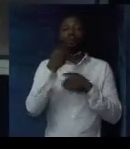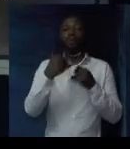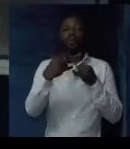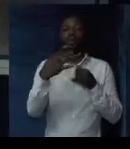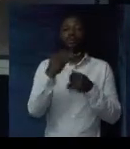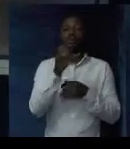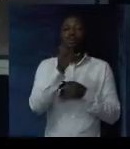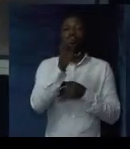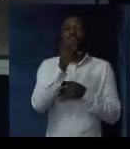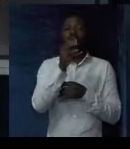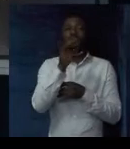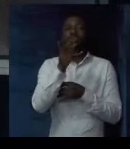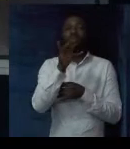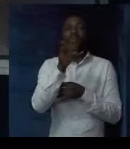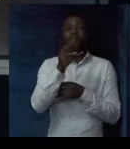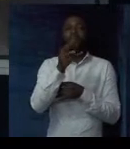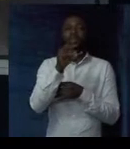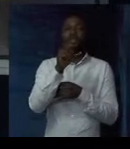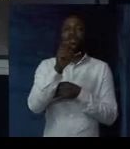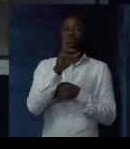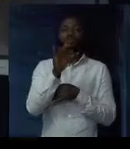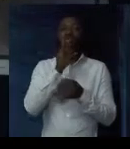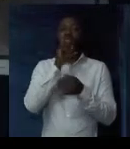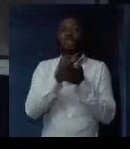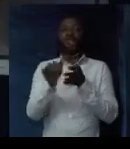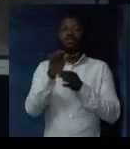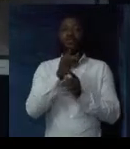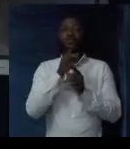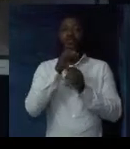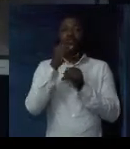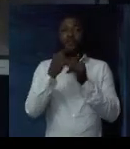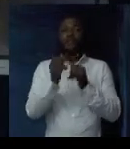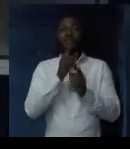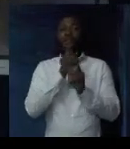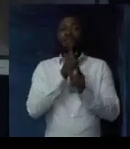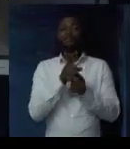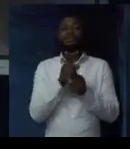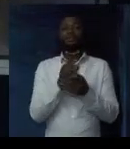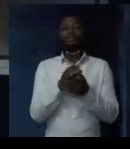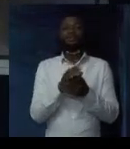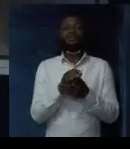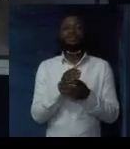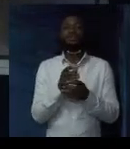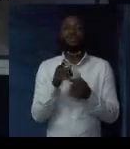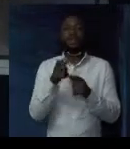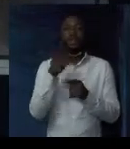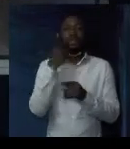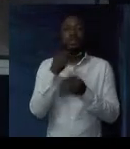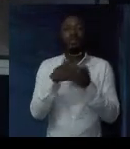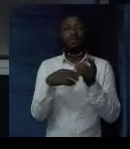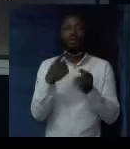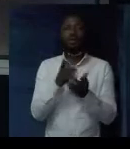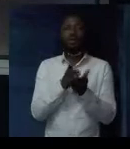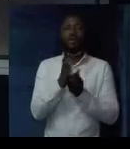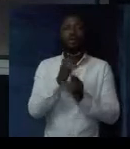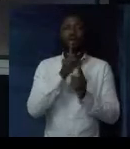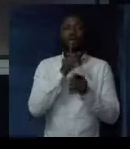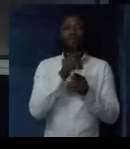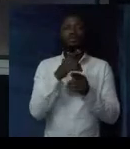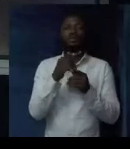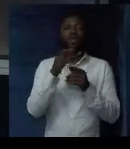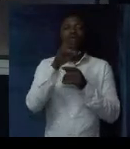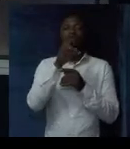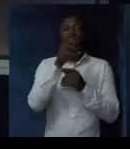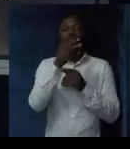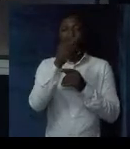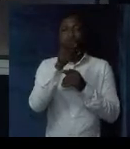symmetry? Which one is your answer, my friend? Is that your final answer? Final answer? Alright, let's see what the correct answer is.